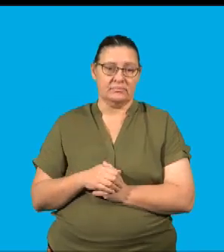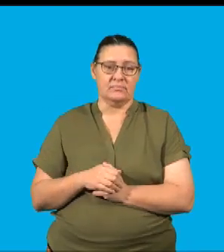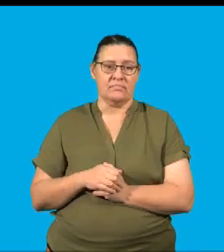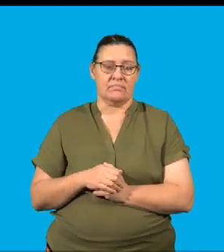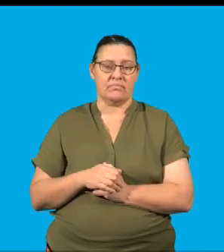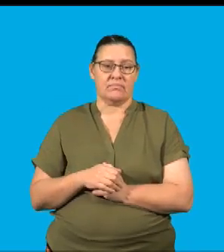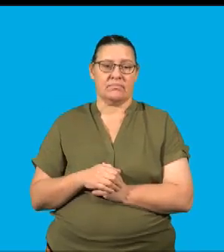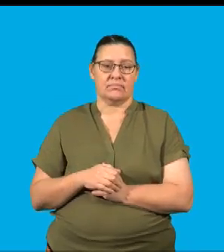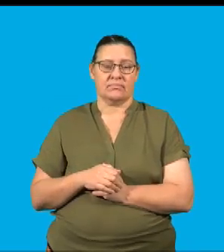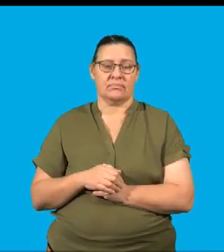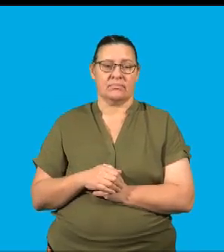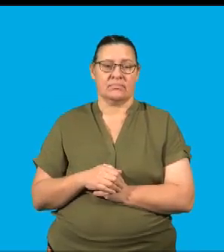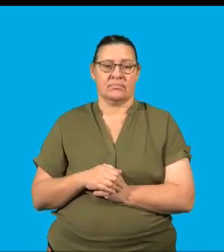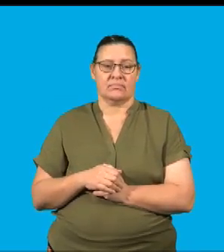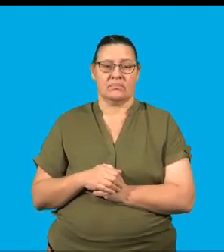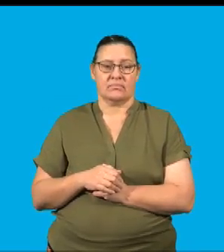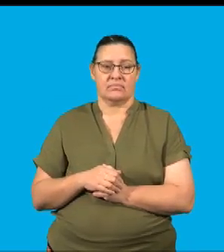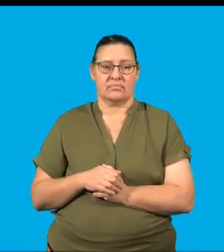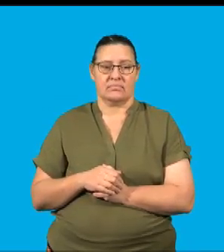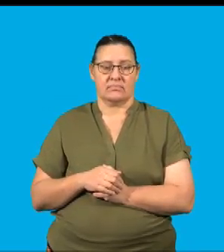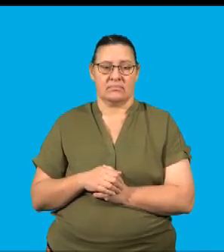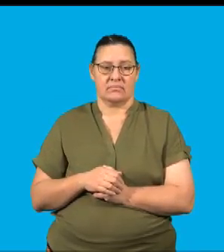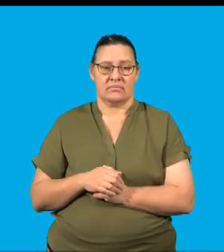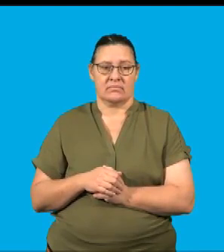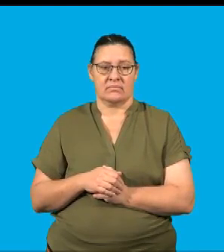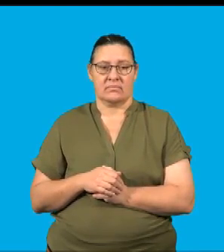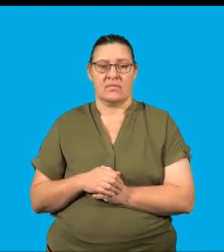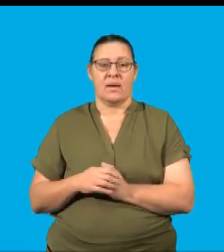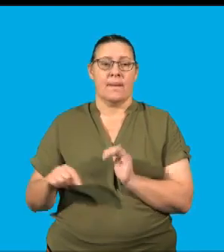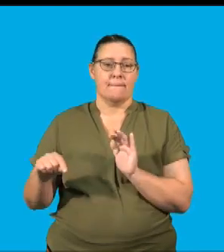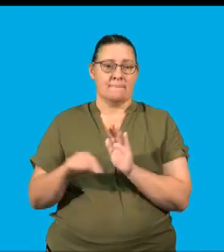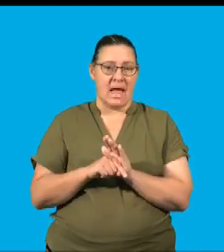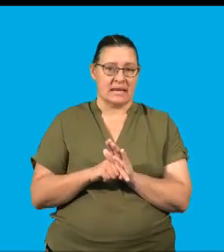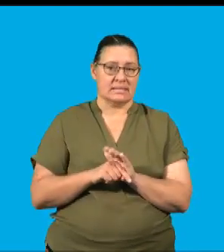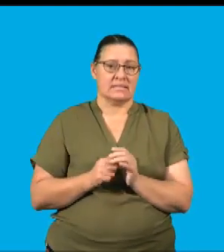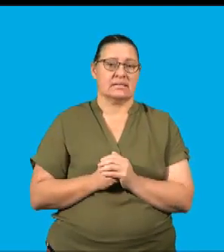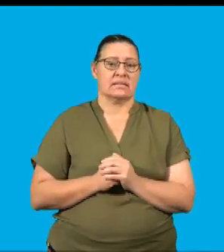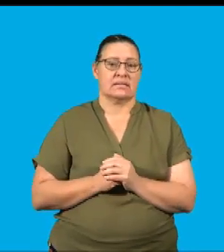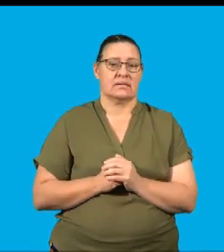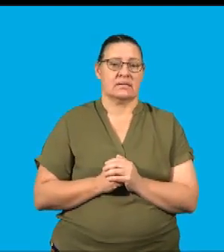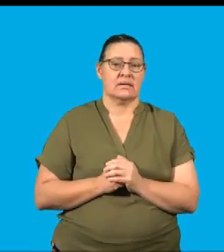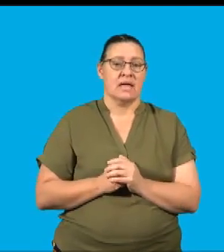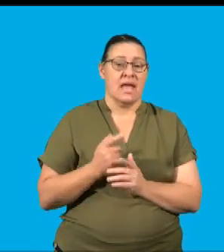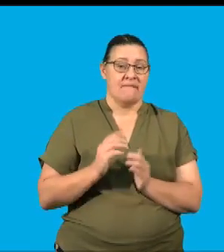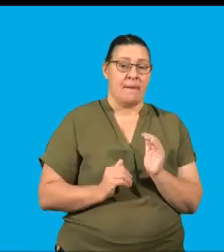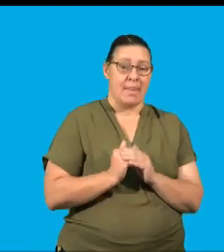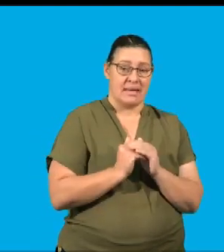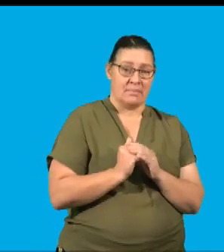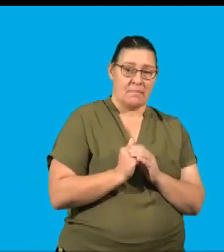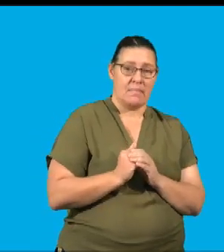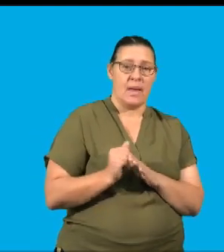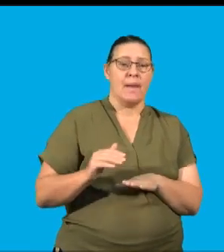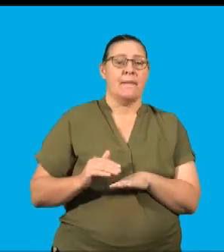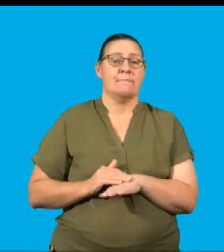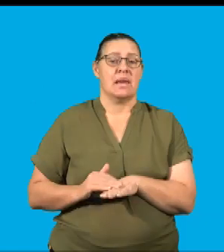So where I see the maximum, I will write what? I will write the value of N minus. So if N is the maximum,